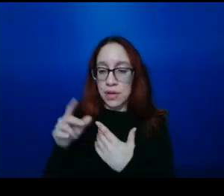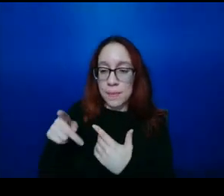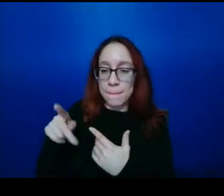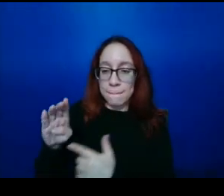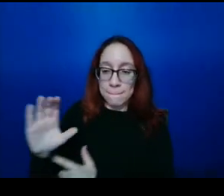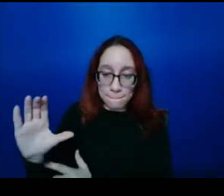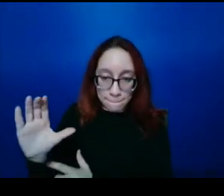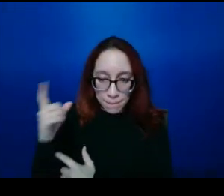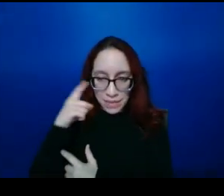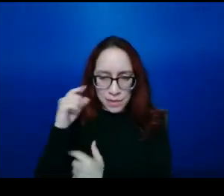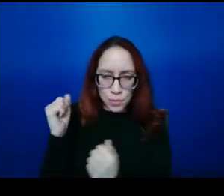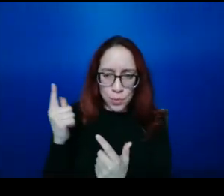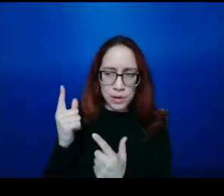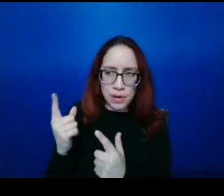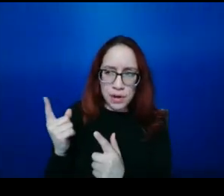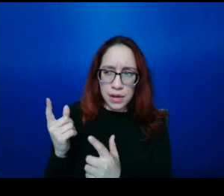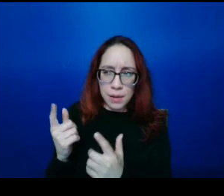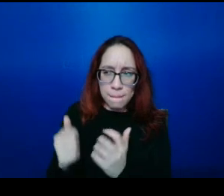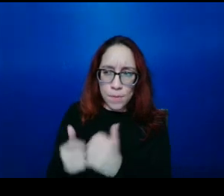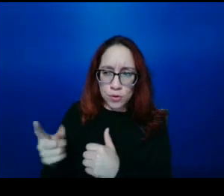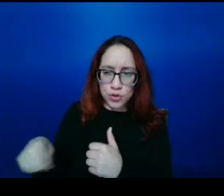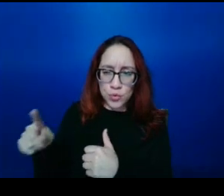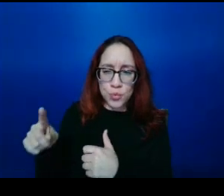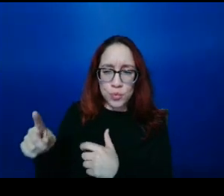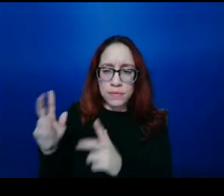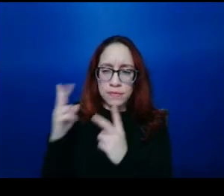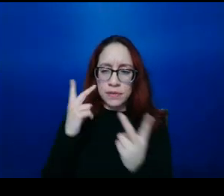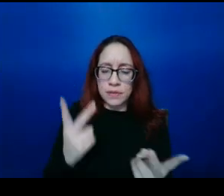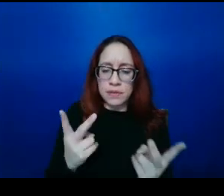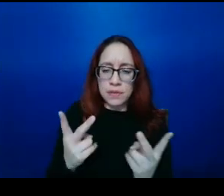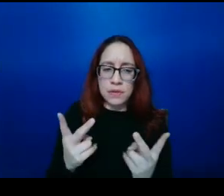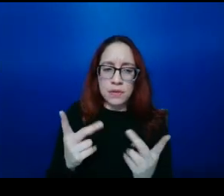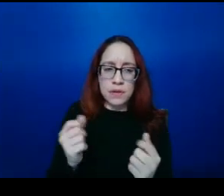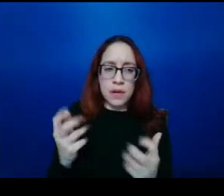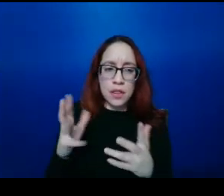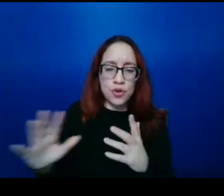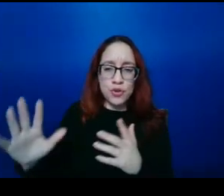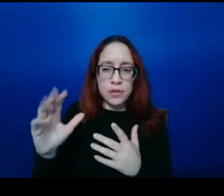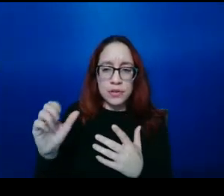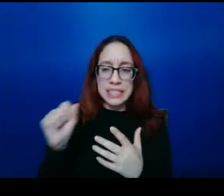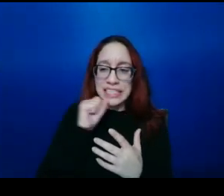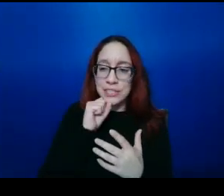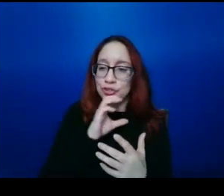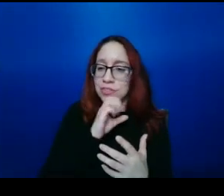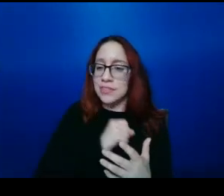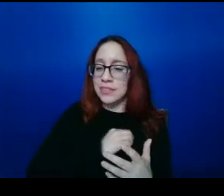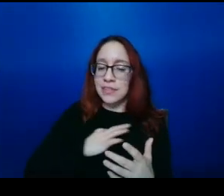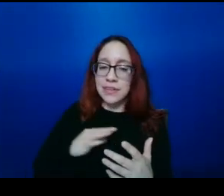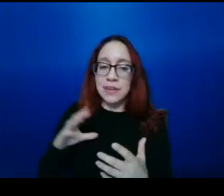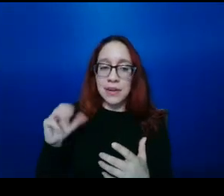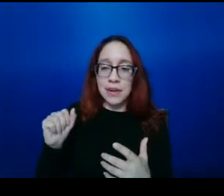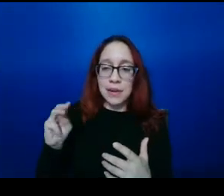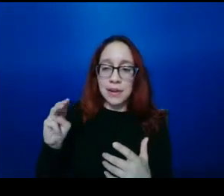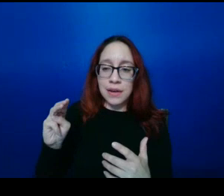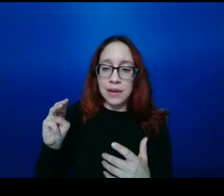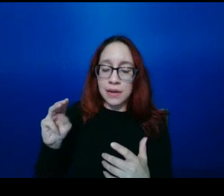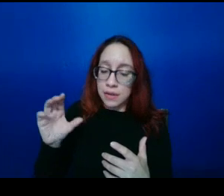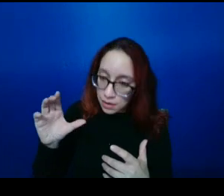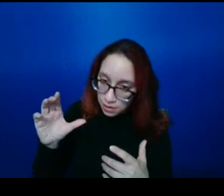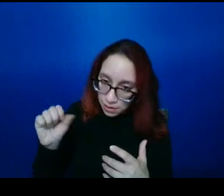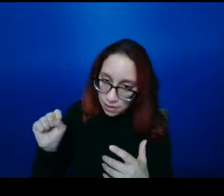County, which I think all but one of you physically visited, as did a lot of your senior staff. It's called the Casa Mara Project. It's